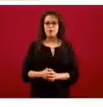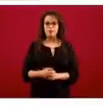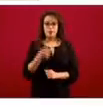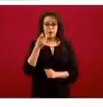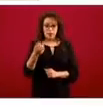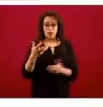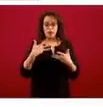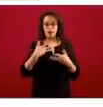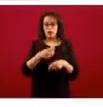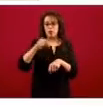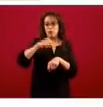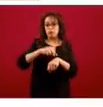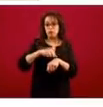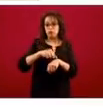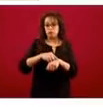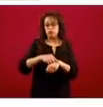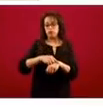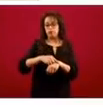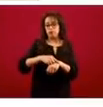800-222-2668.